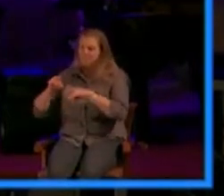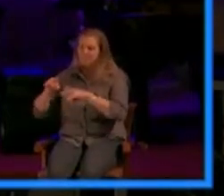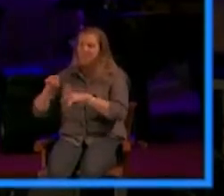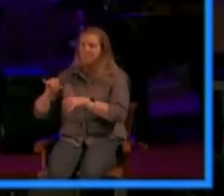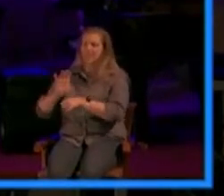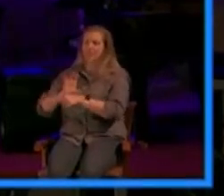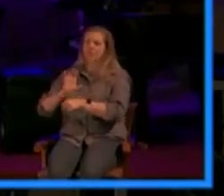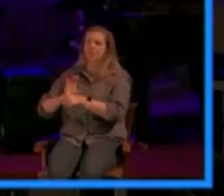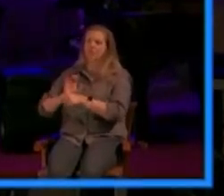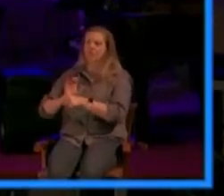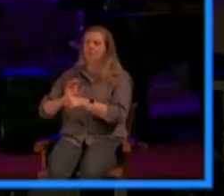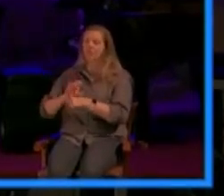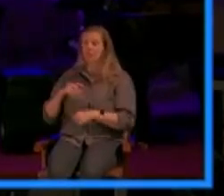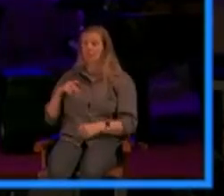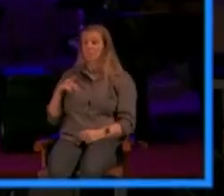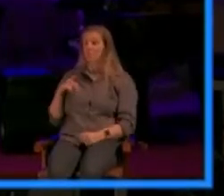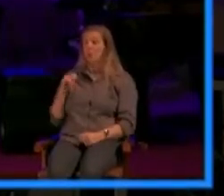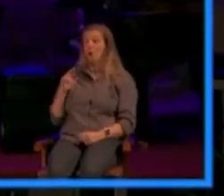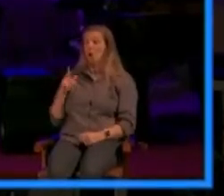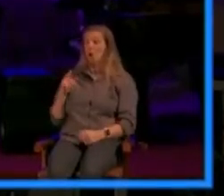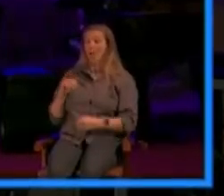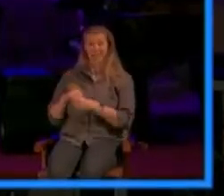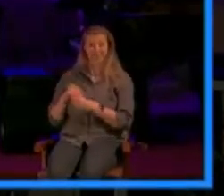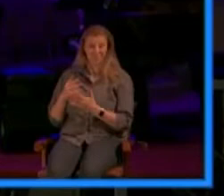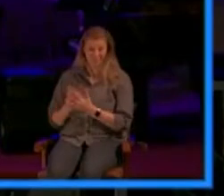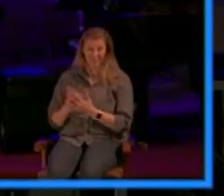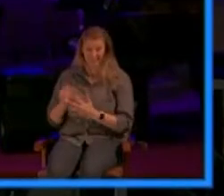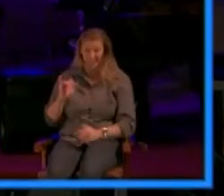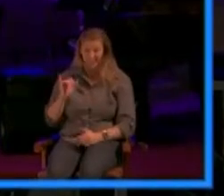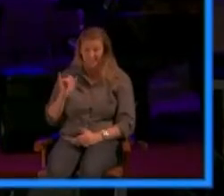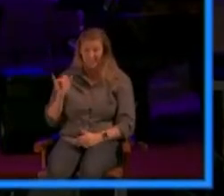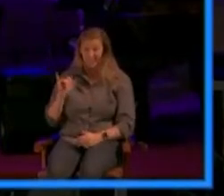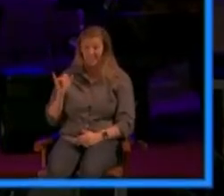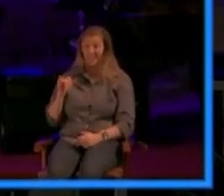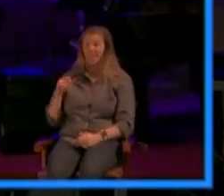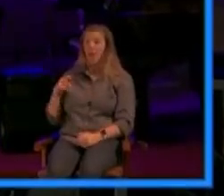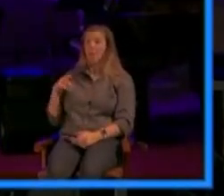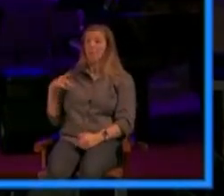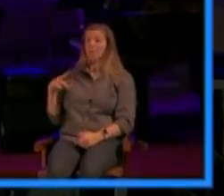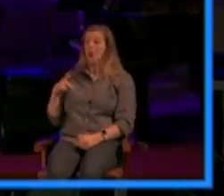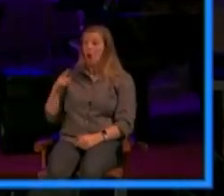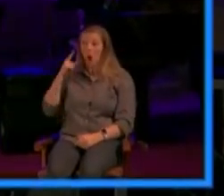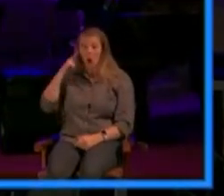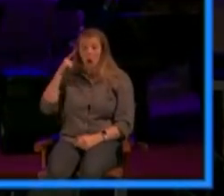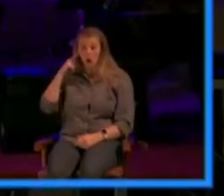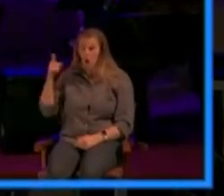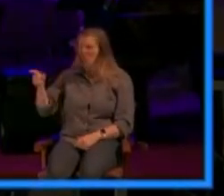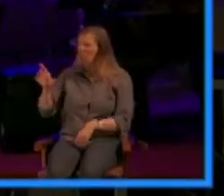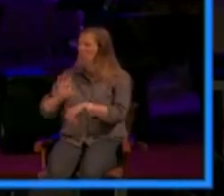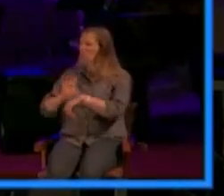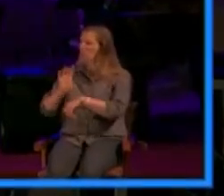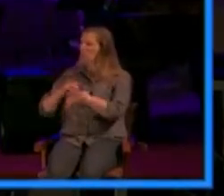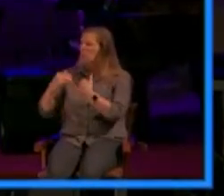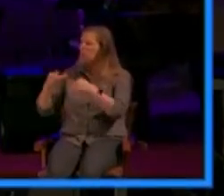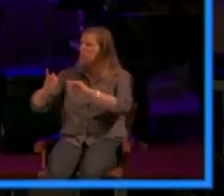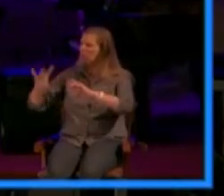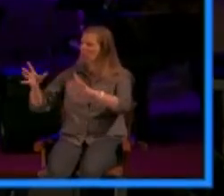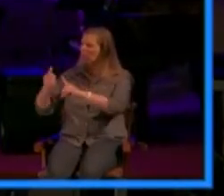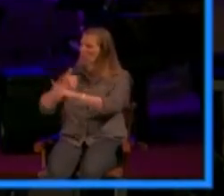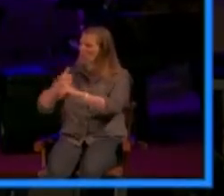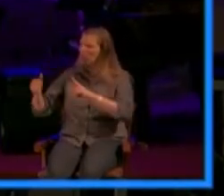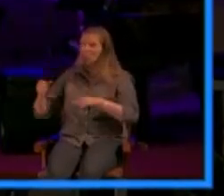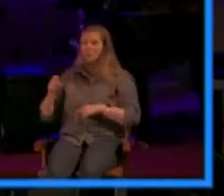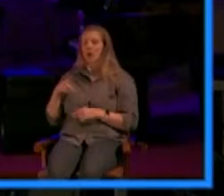in Christ's likeness, because you're suffering for his name's sake. You're suffering